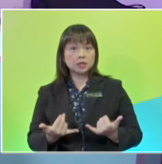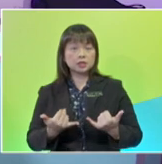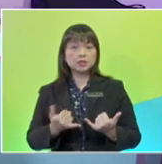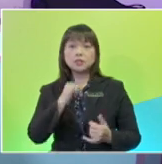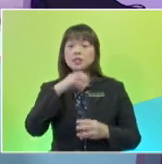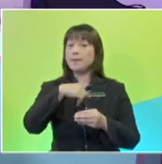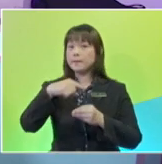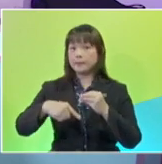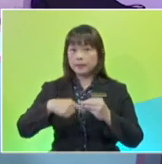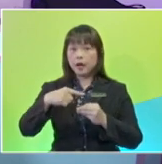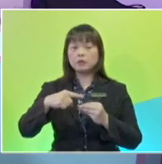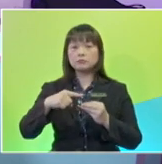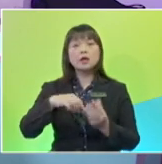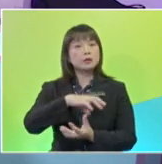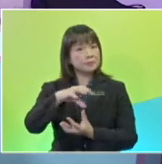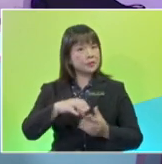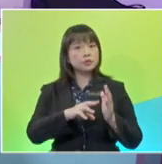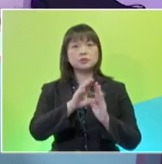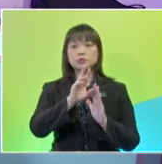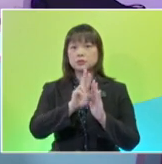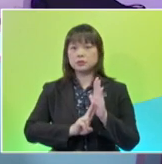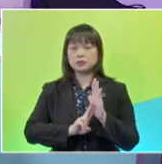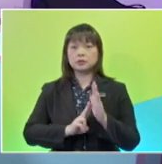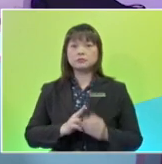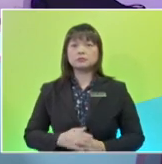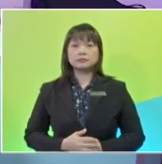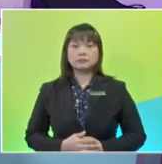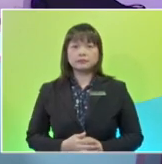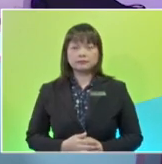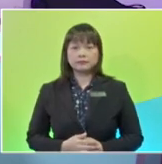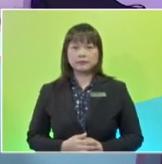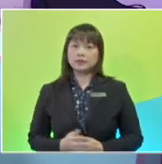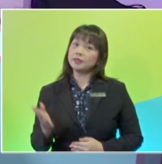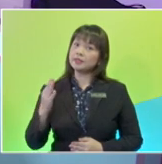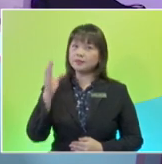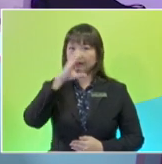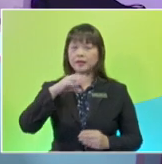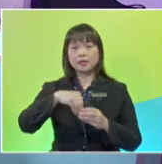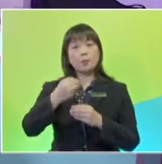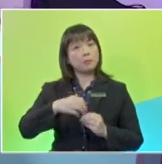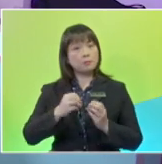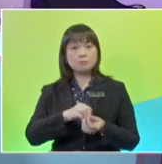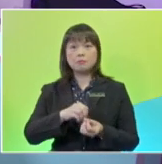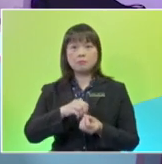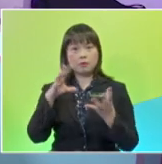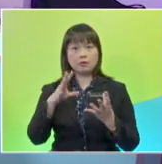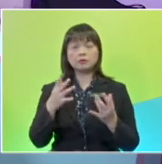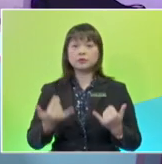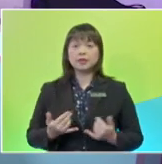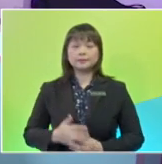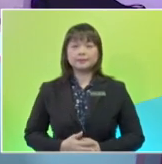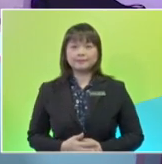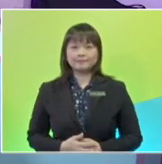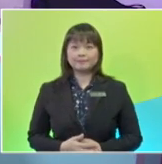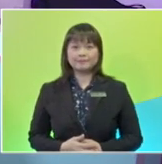Mixtures, right, okay, that's pretty much why we have nasi lemak today. Right, let's find out more about it. Shall we start eating first? Alright,